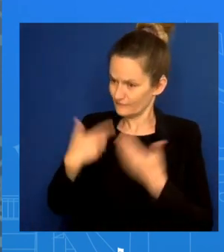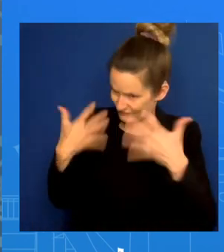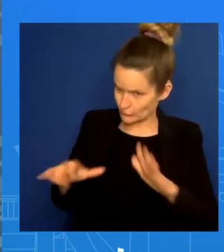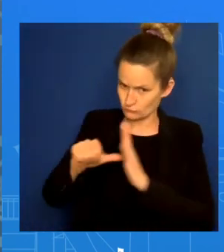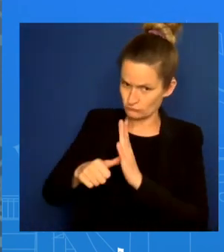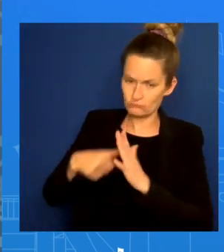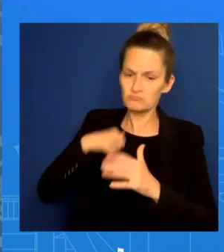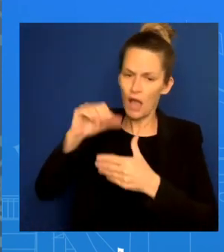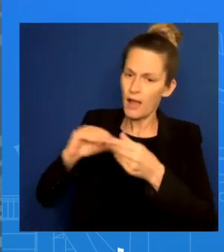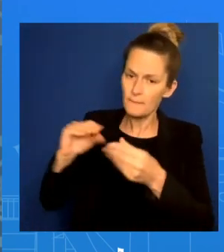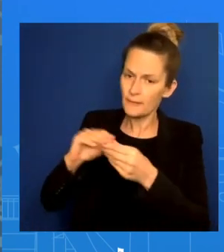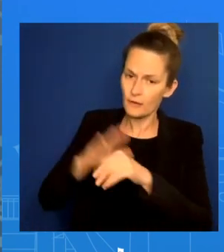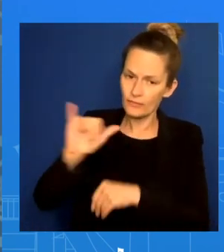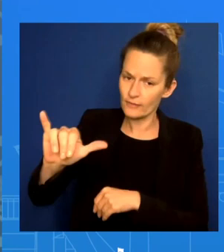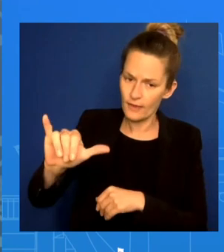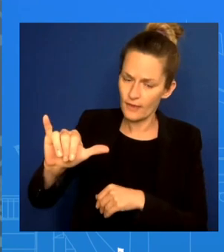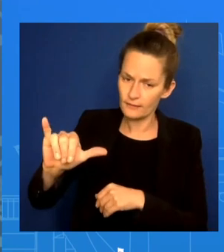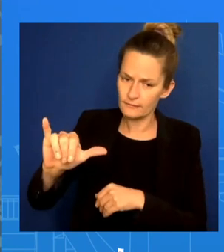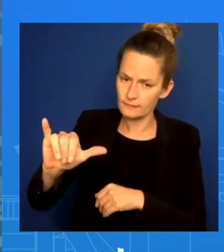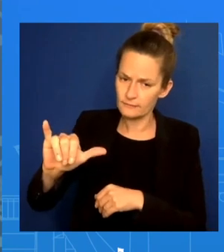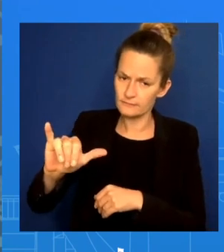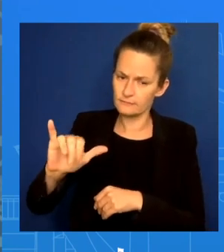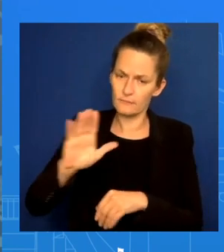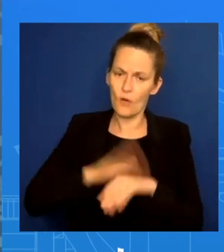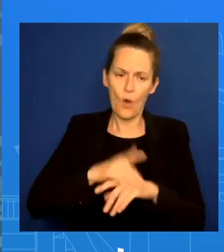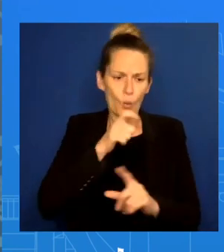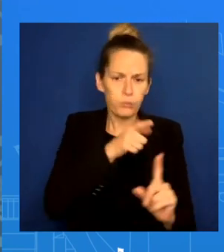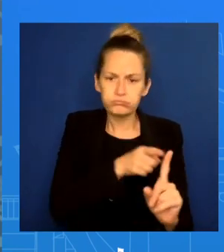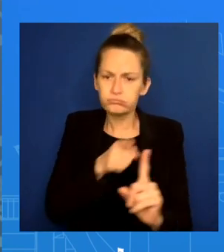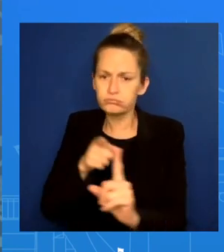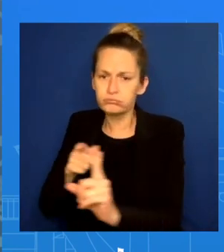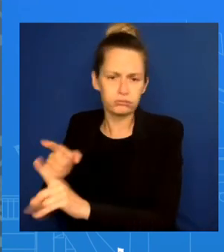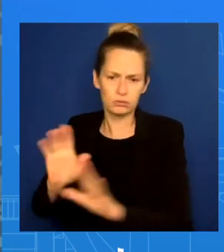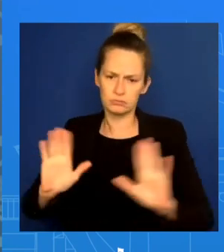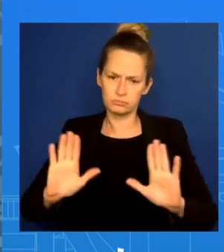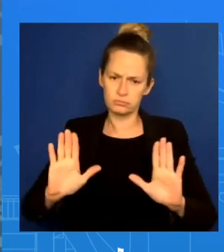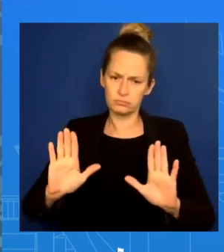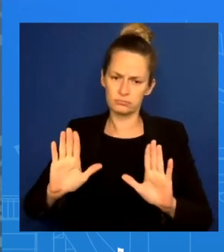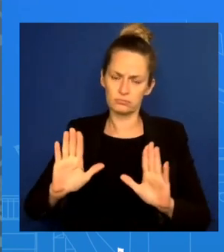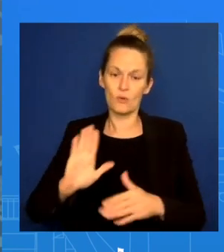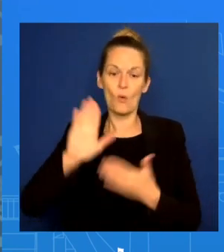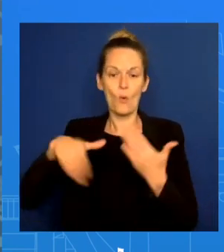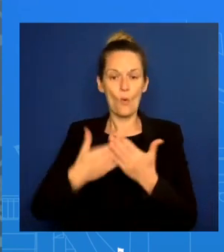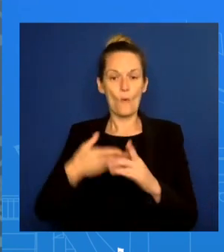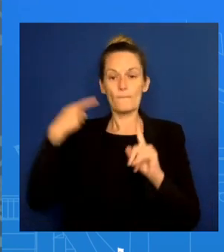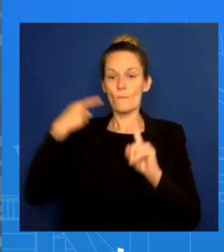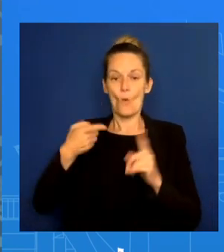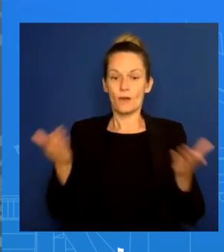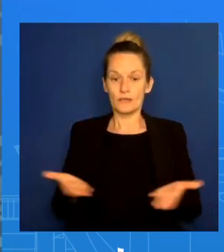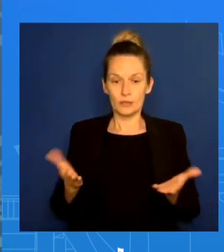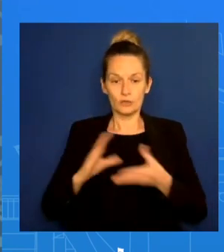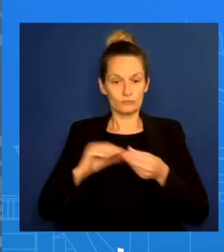Ms. Griner home, and that's where the president's head is. And again, we've made a proposal.